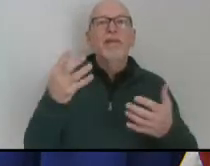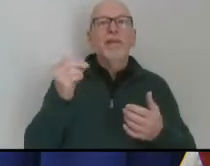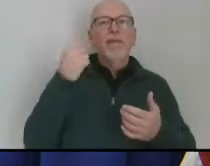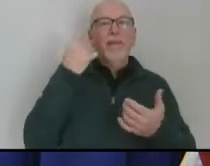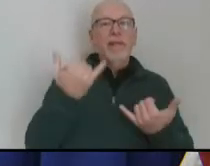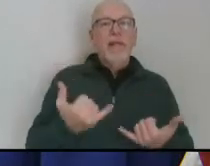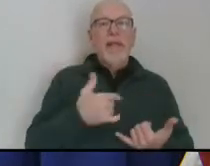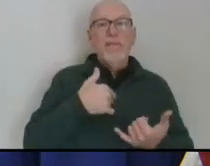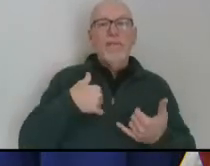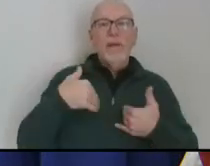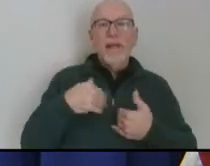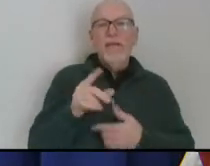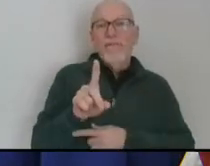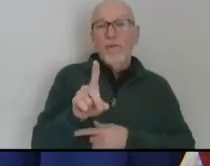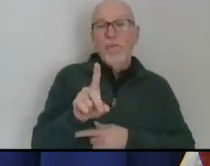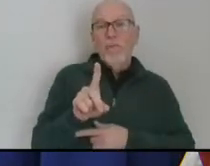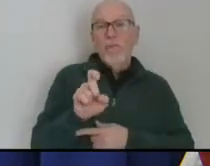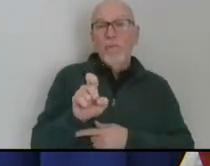now